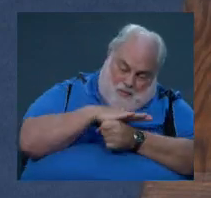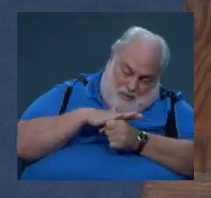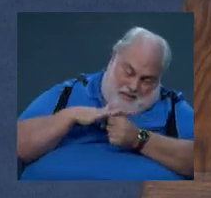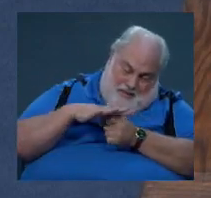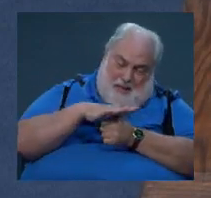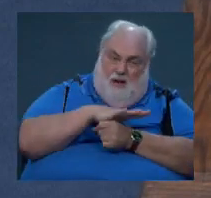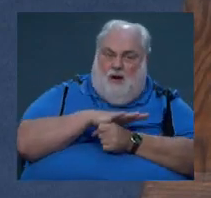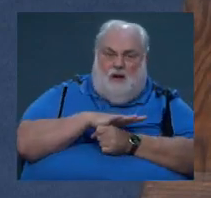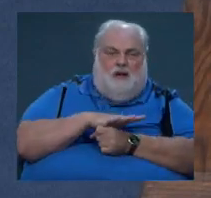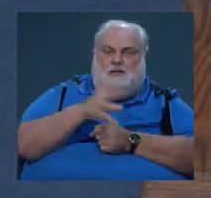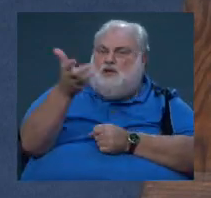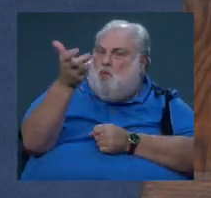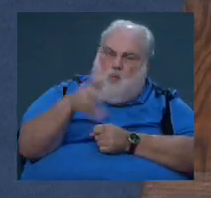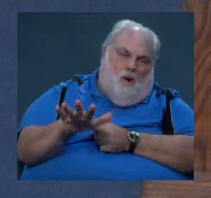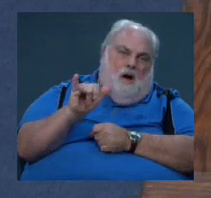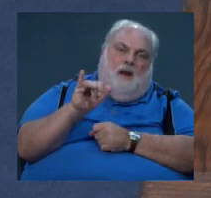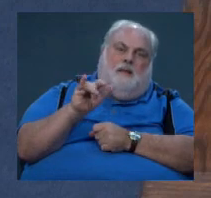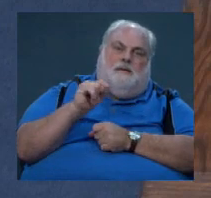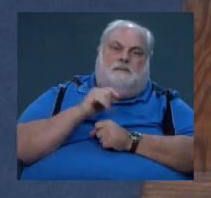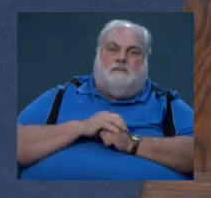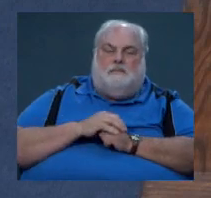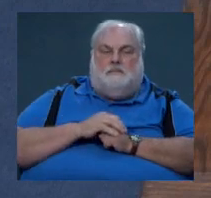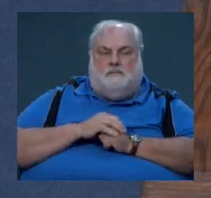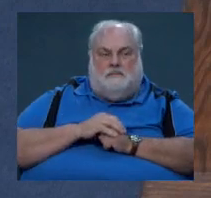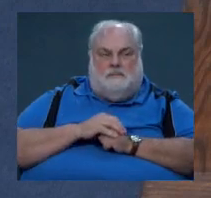this area don't want it?